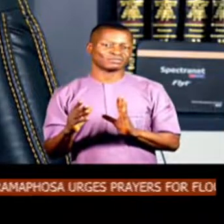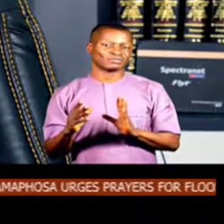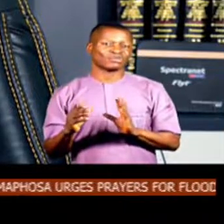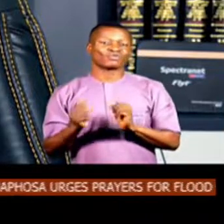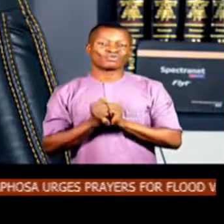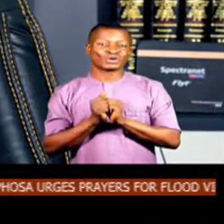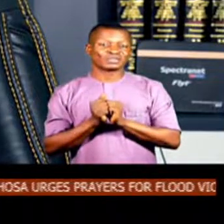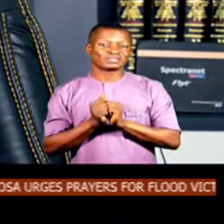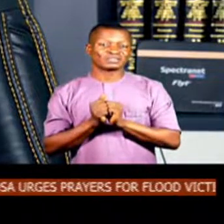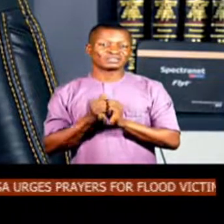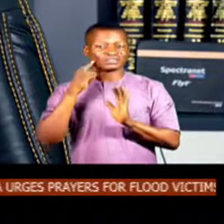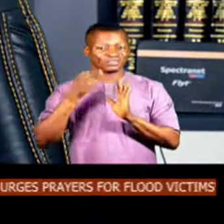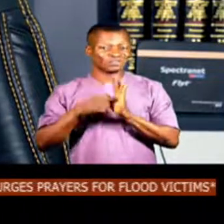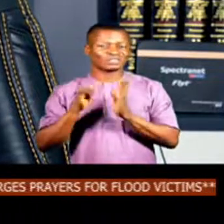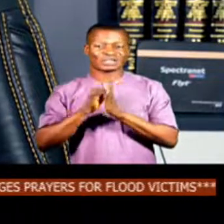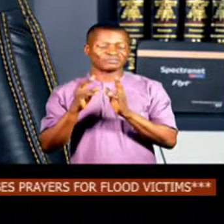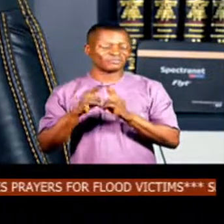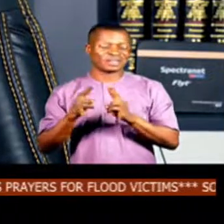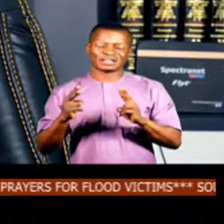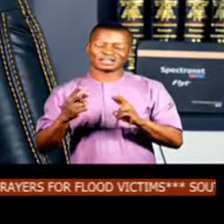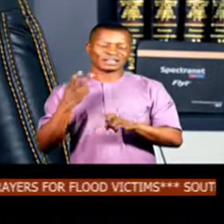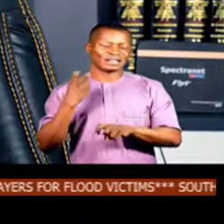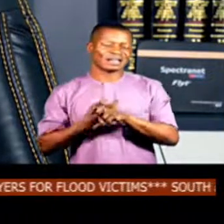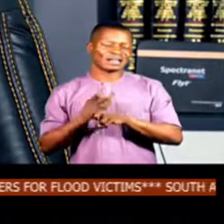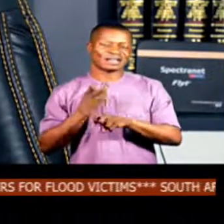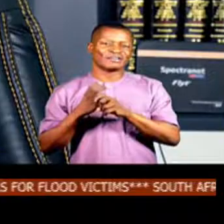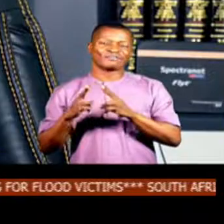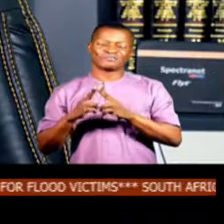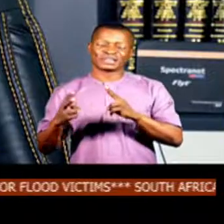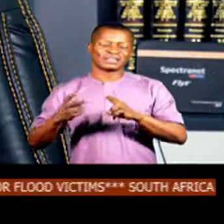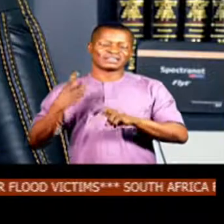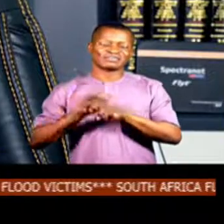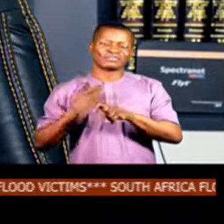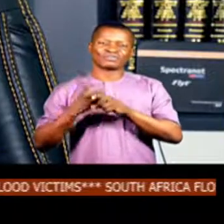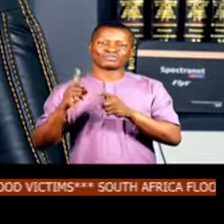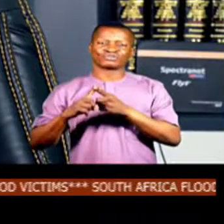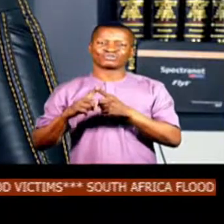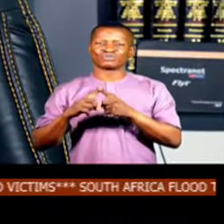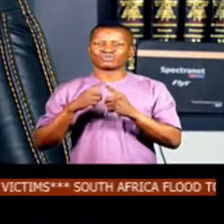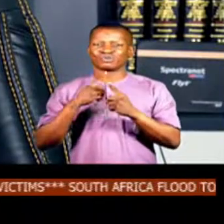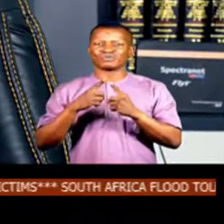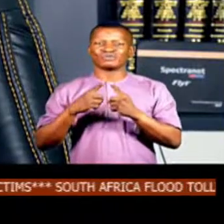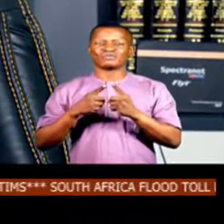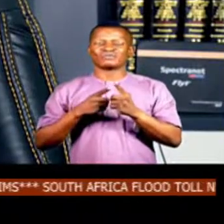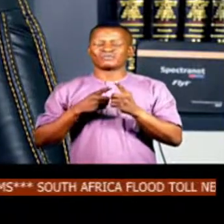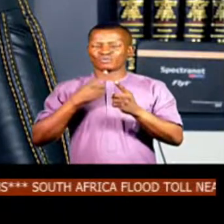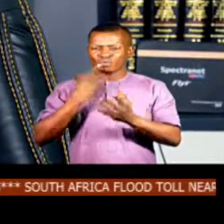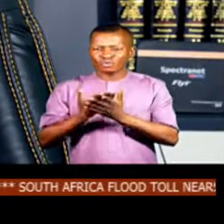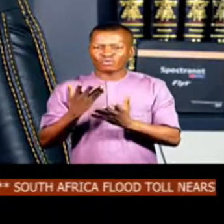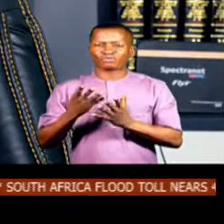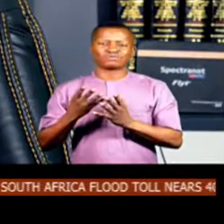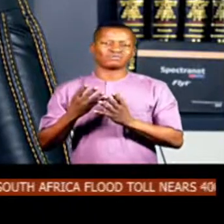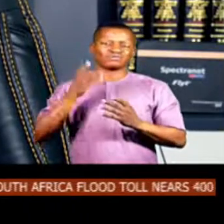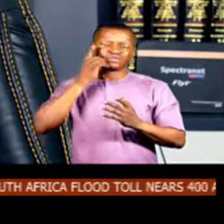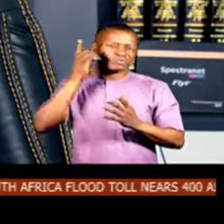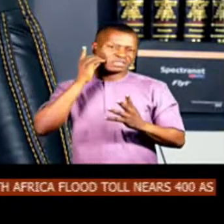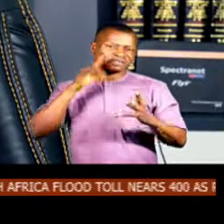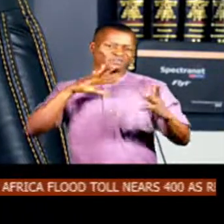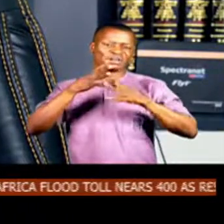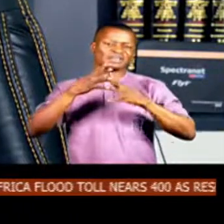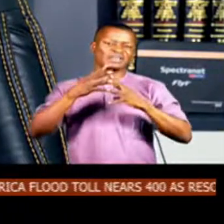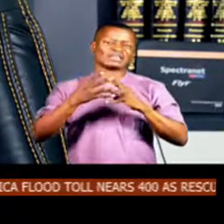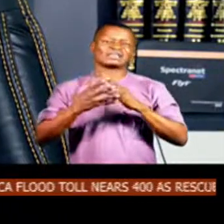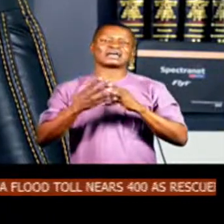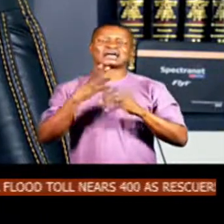that it is very tasking and it is very difficult to prove domestic violence in court or even